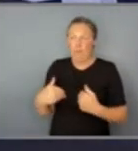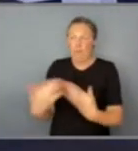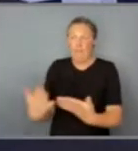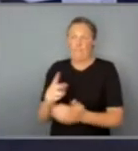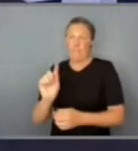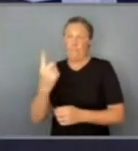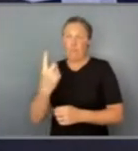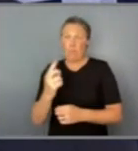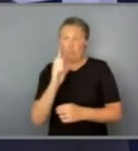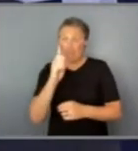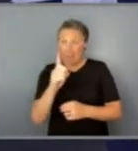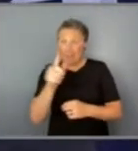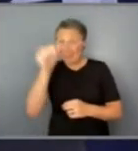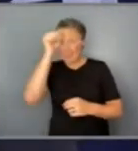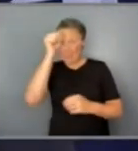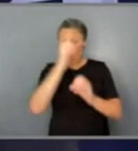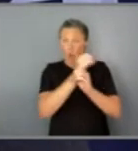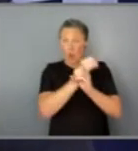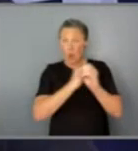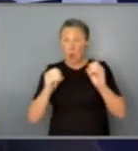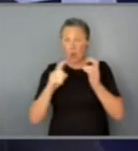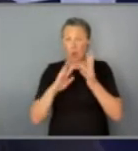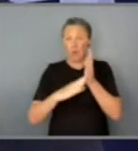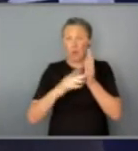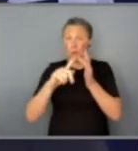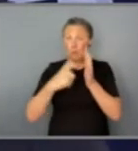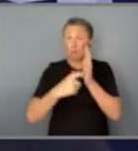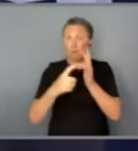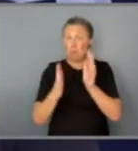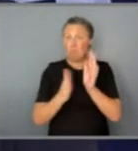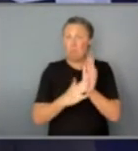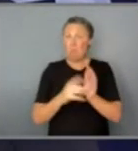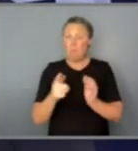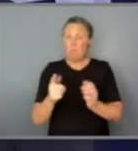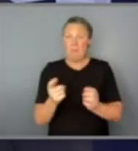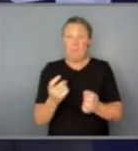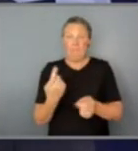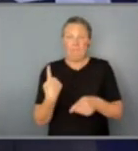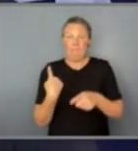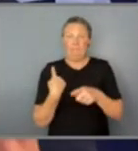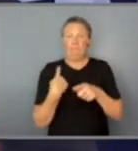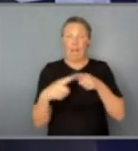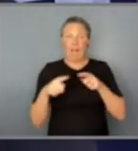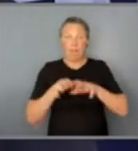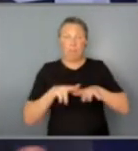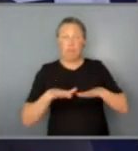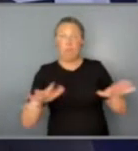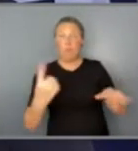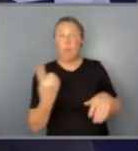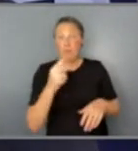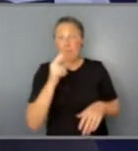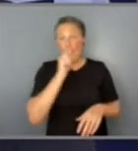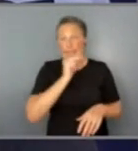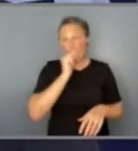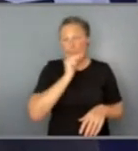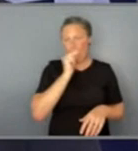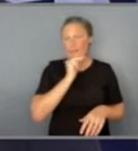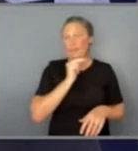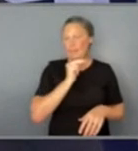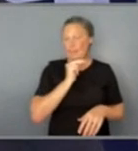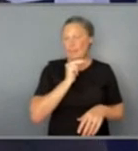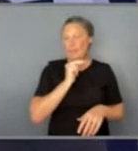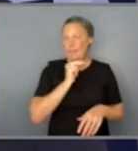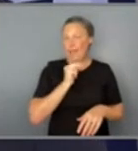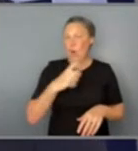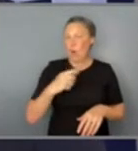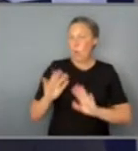Omicron strain of the virus, variant, moves very quickly amongst young people, and so we'll be taking more advice on